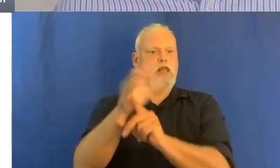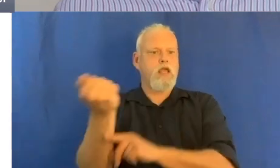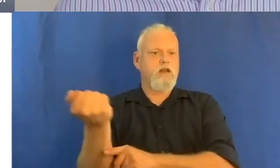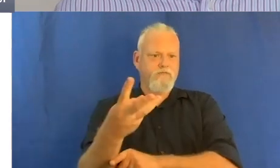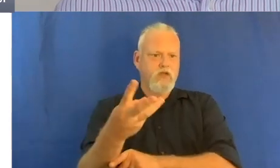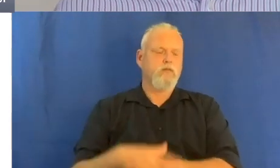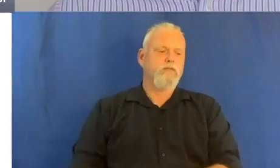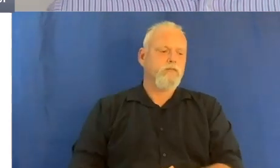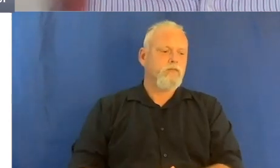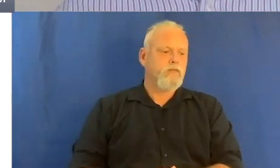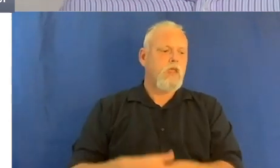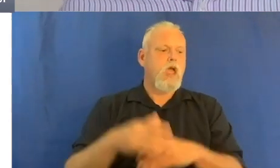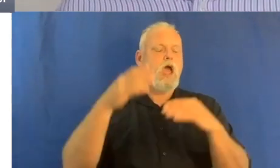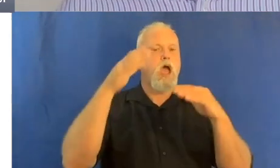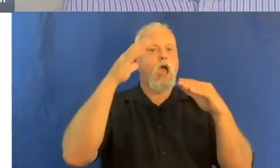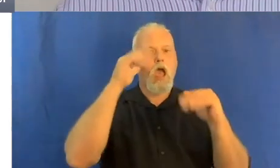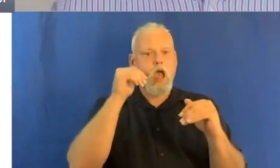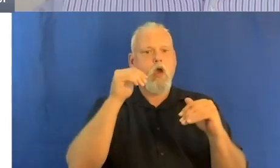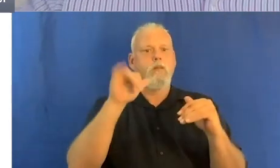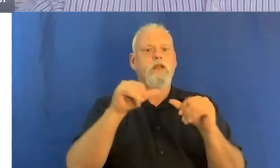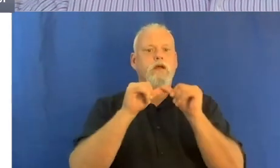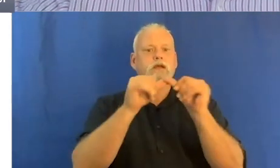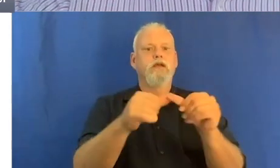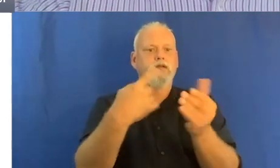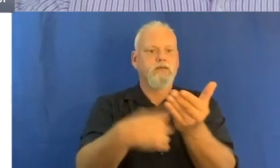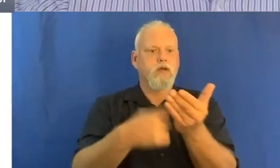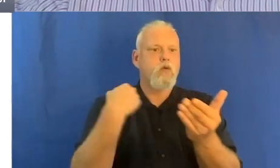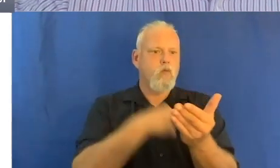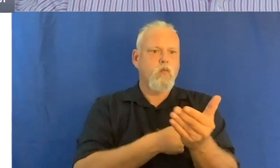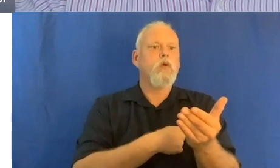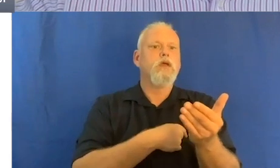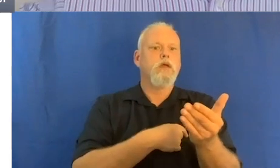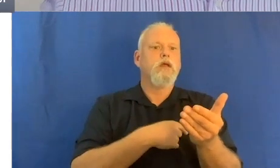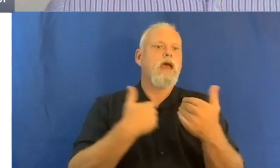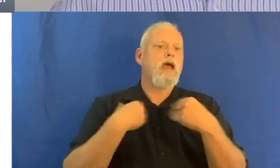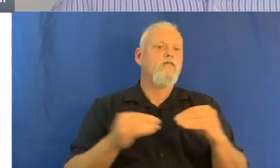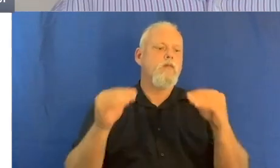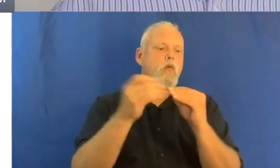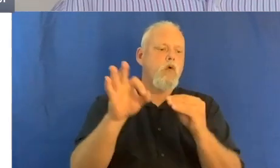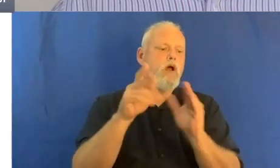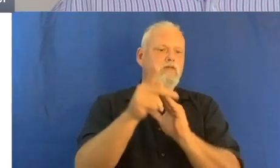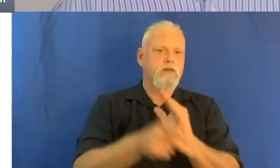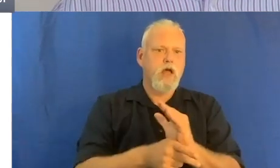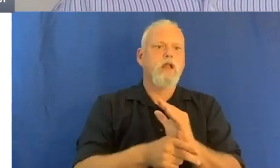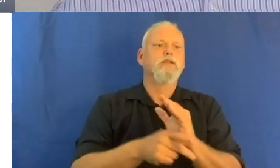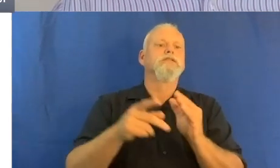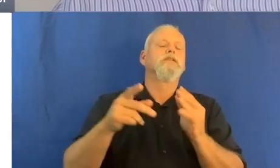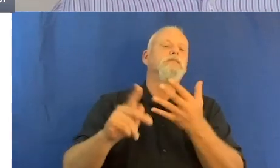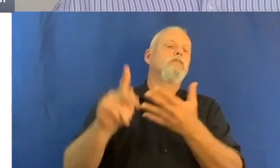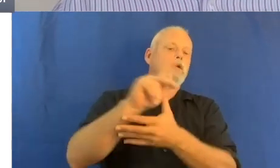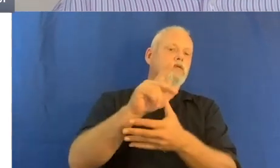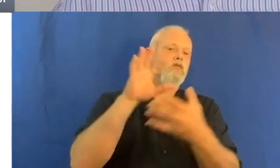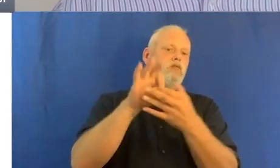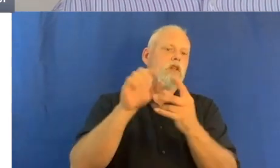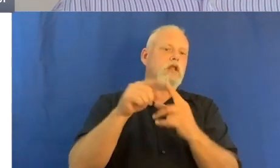and I hope that in our further discussion, we can bring out some more of the policy priorities related to